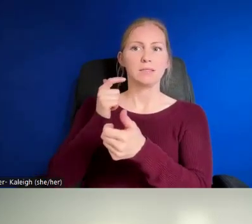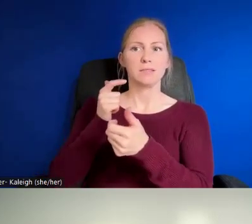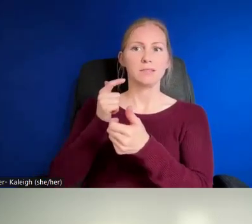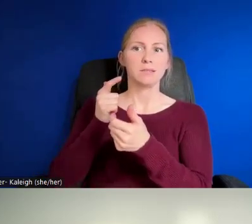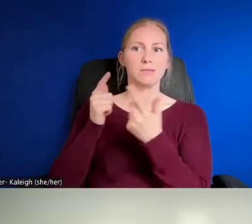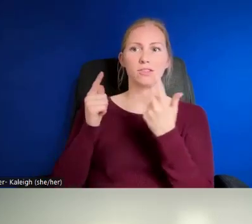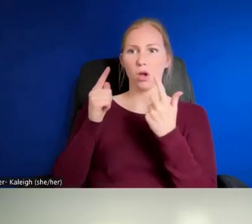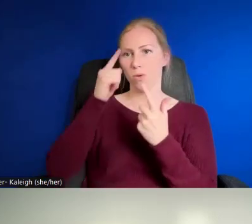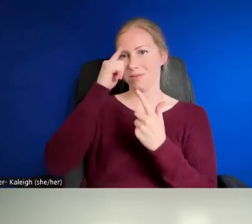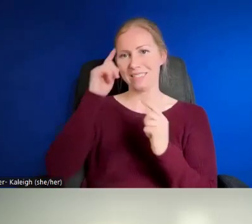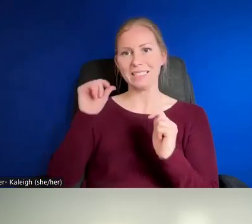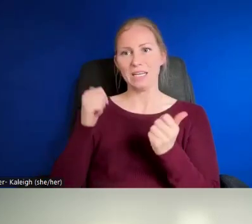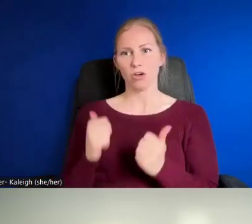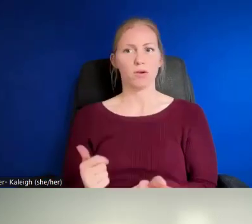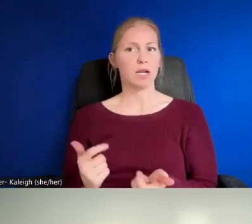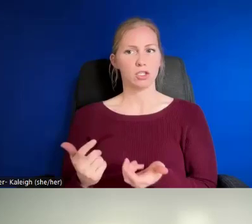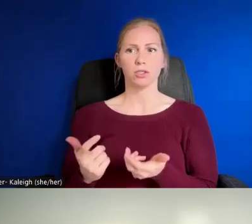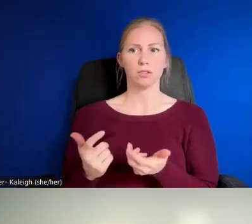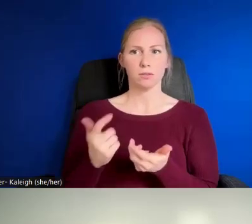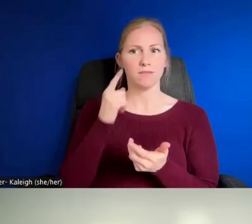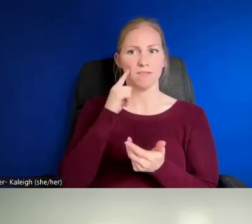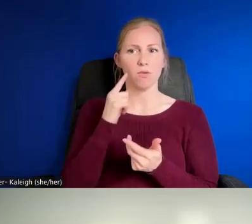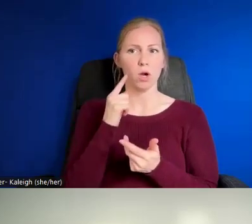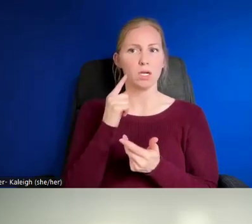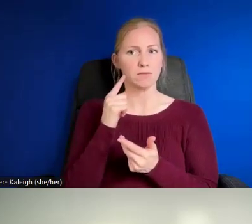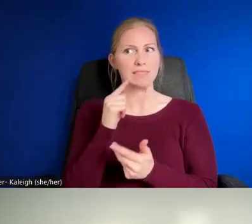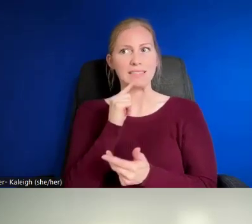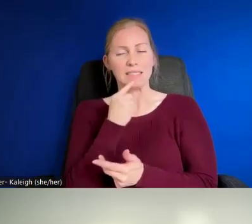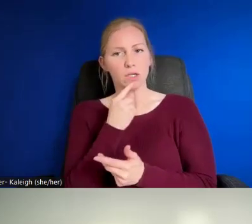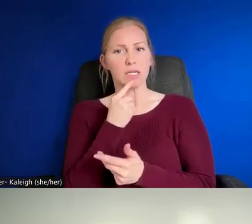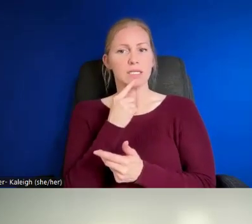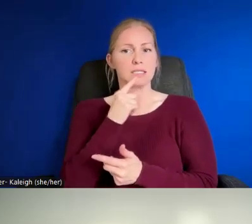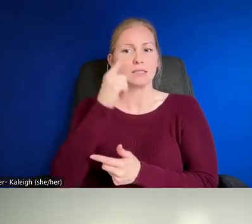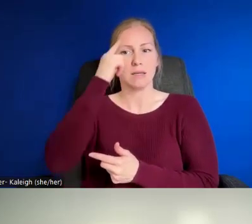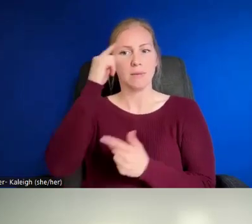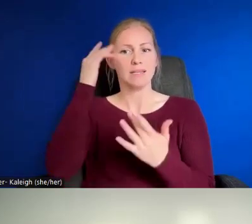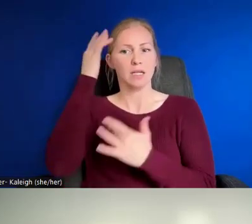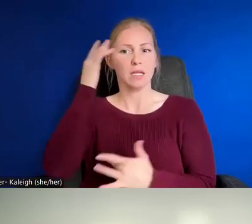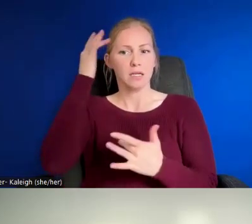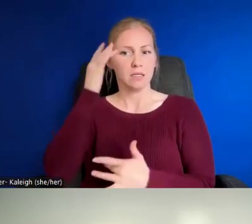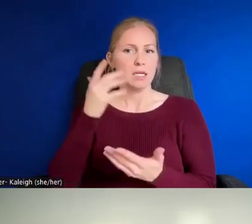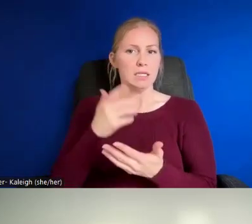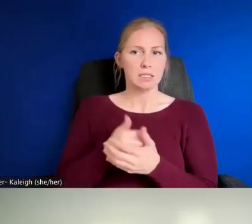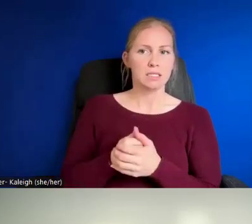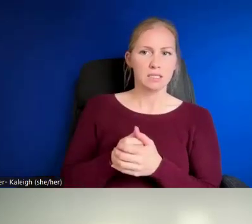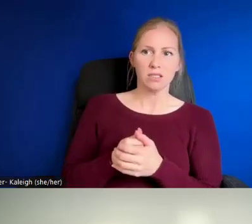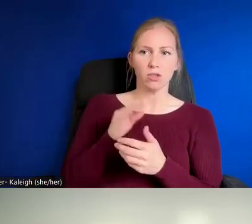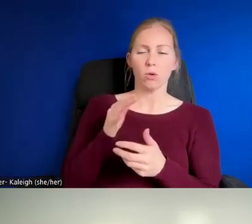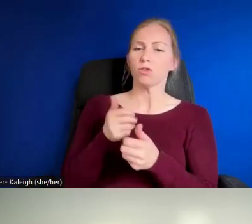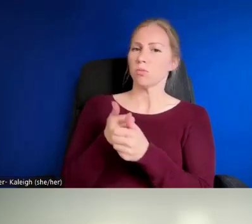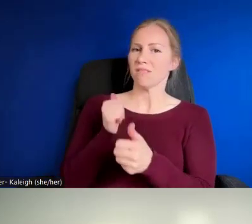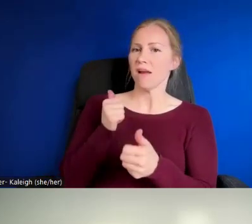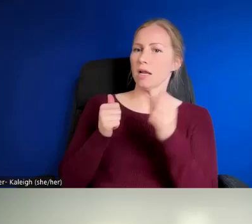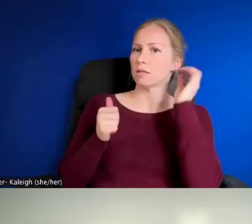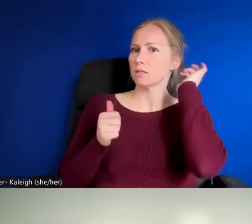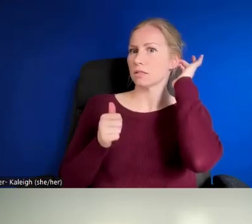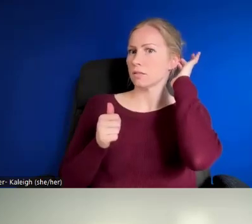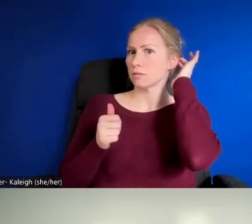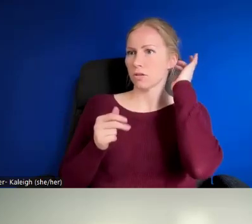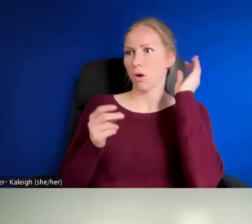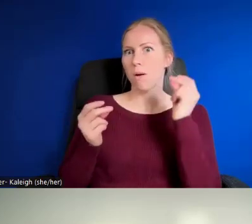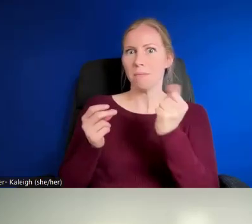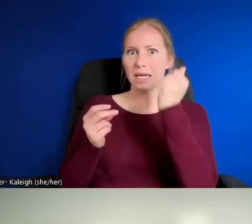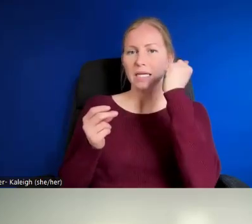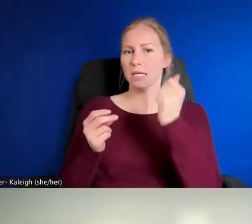irreversible deterioration of a serious mental illness that is immediate, substantial,